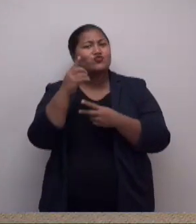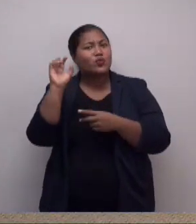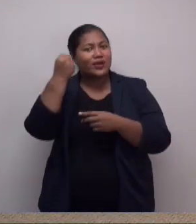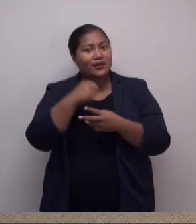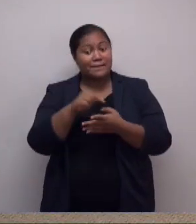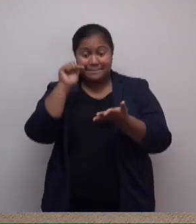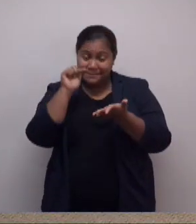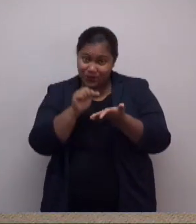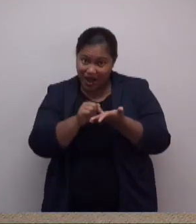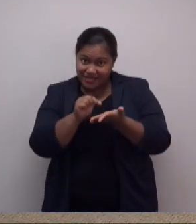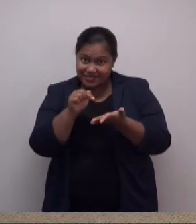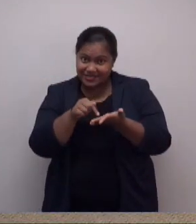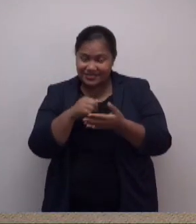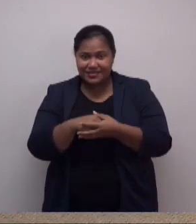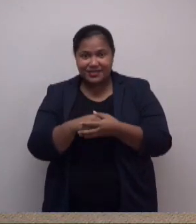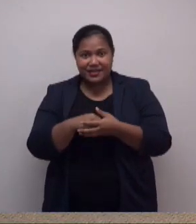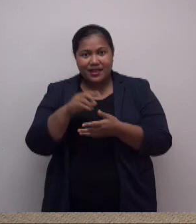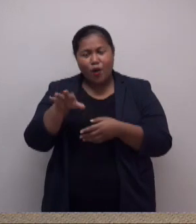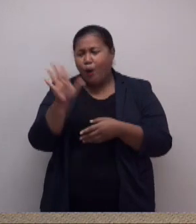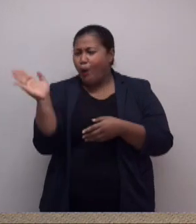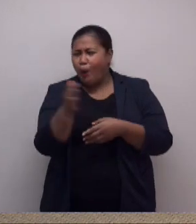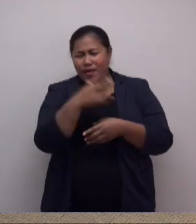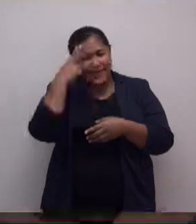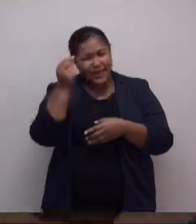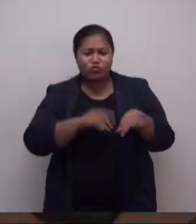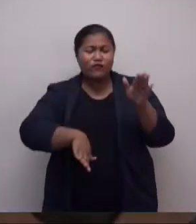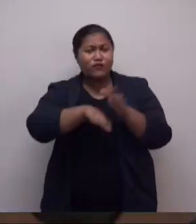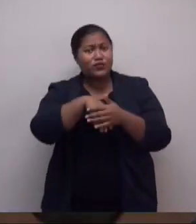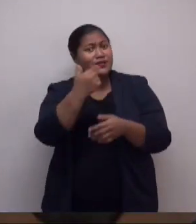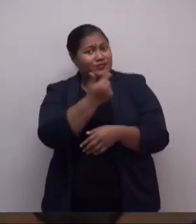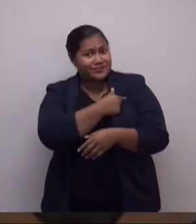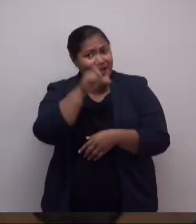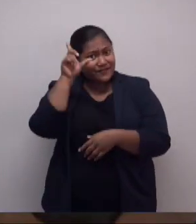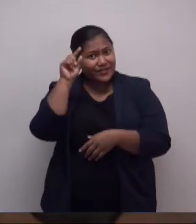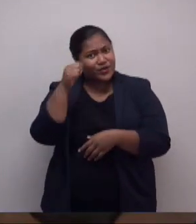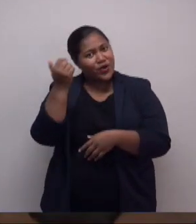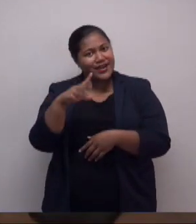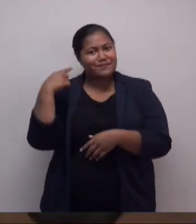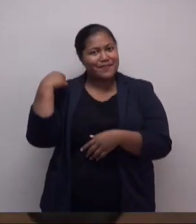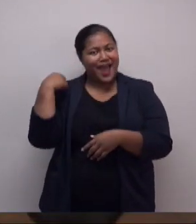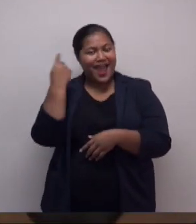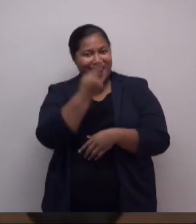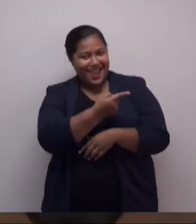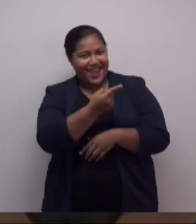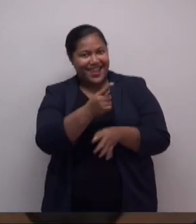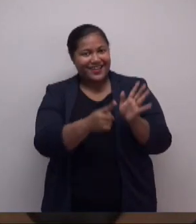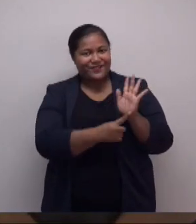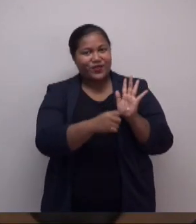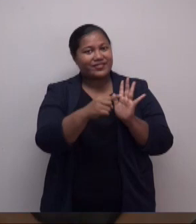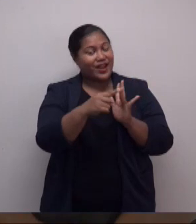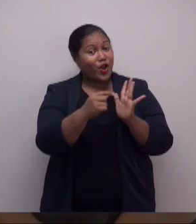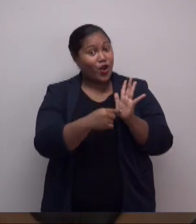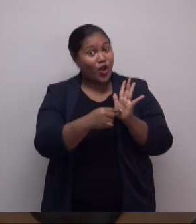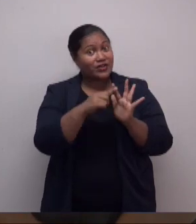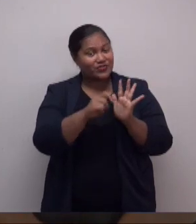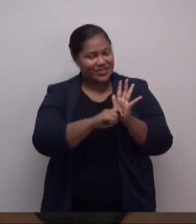button, it will run through all the names of the fully vaccinated Fijians who applied for this draw. Last